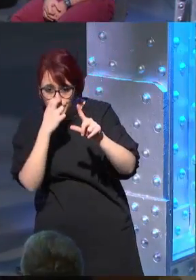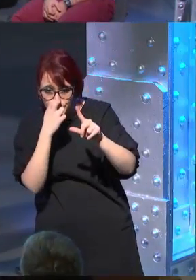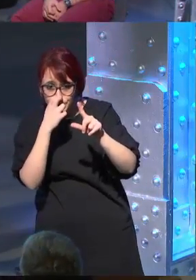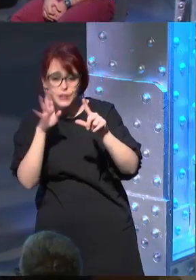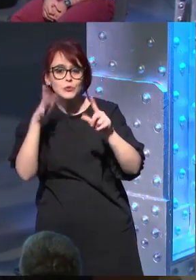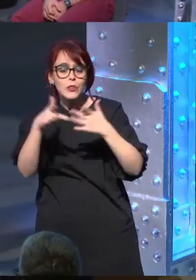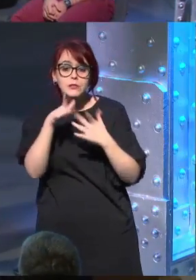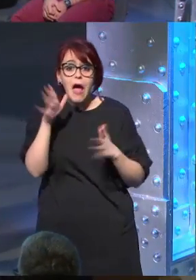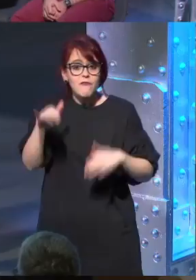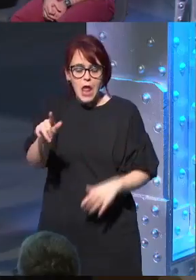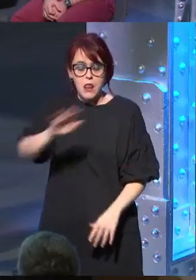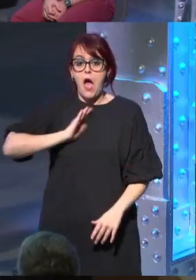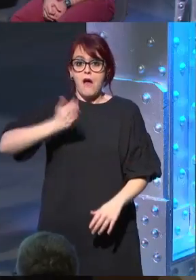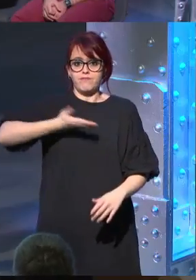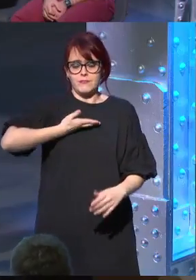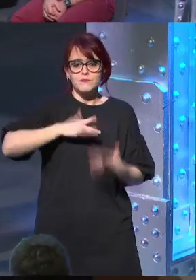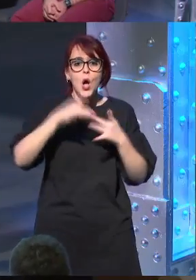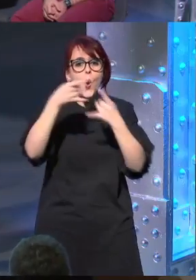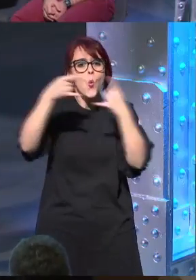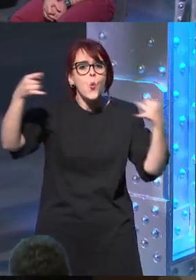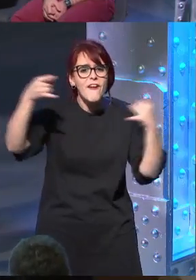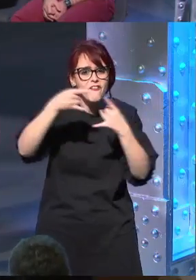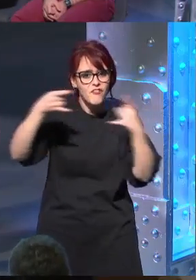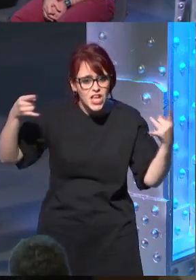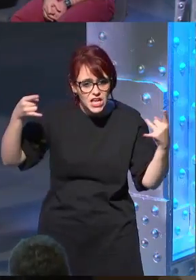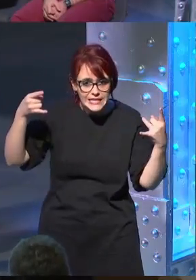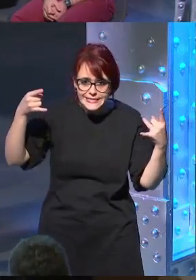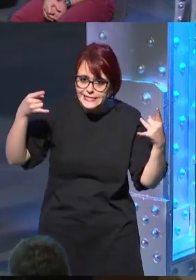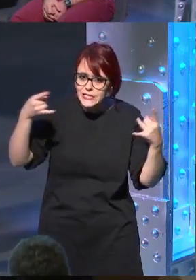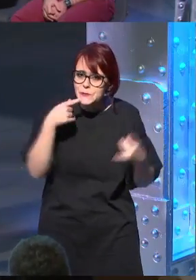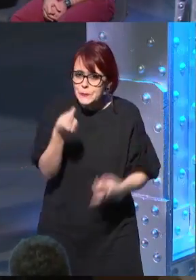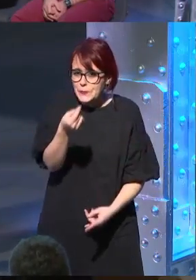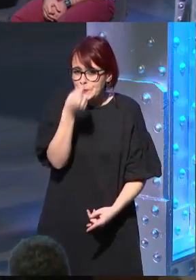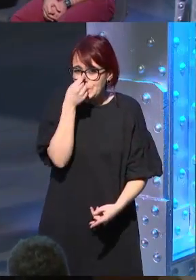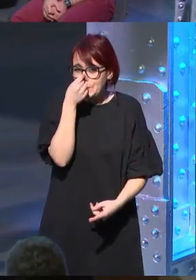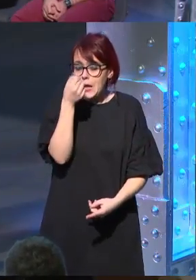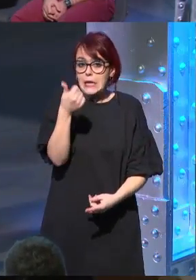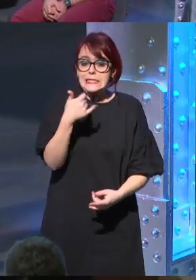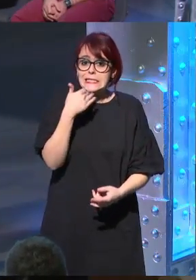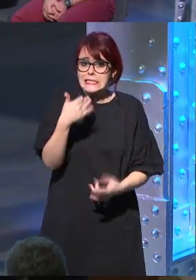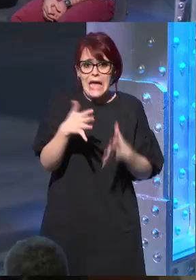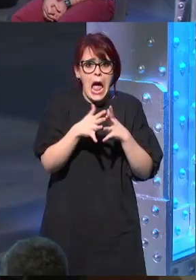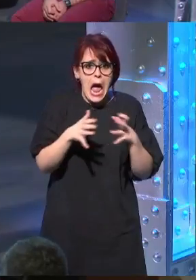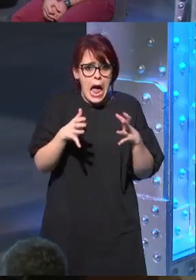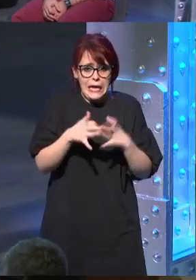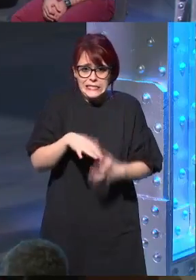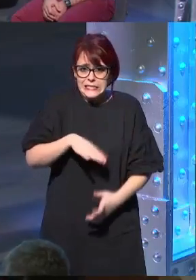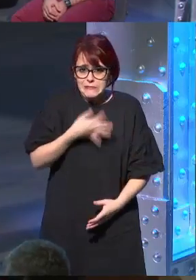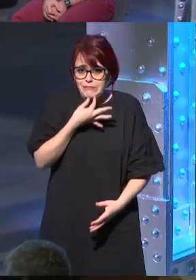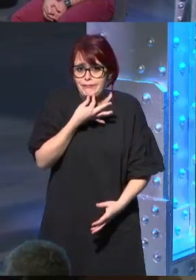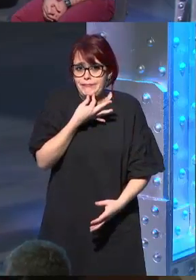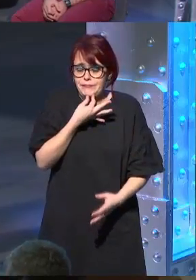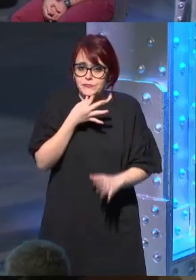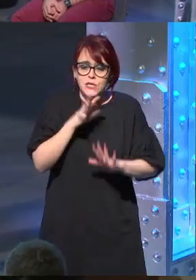When something is for free and you haven't paid anything for it, you are turned into the product yourself.